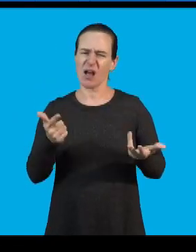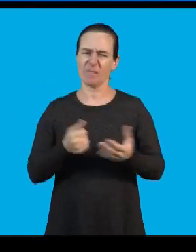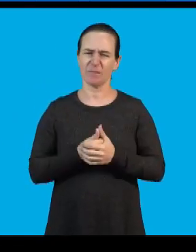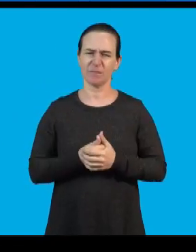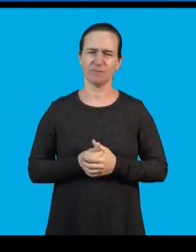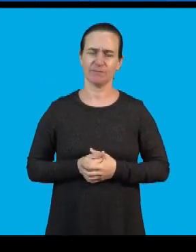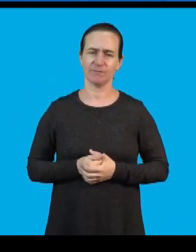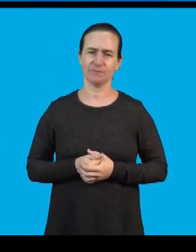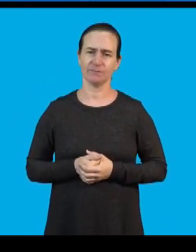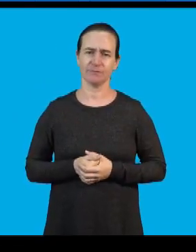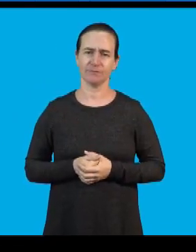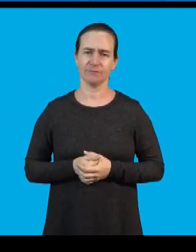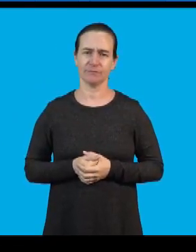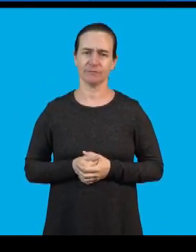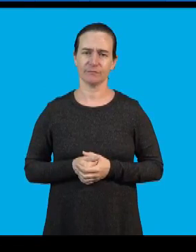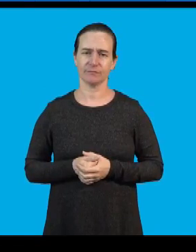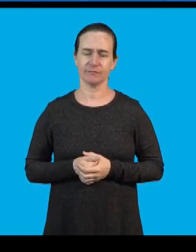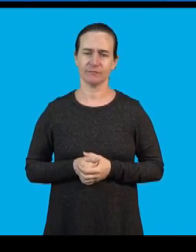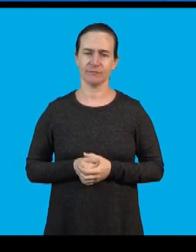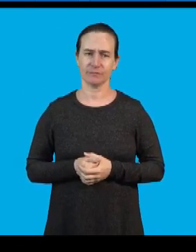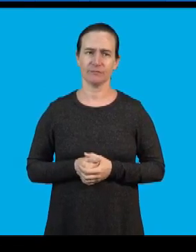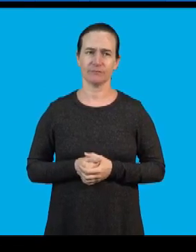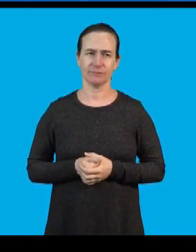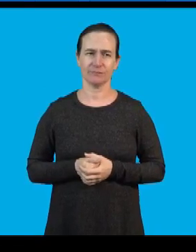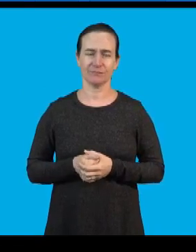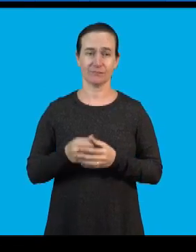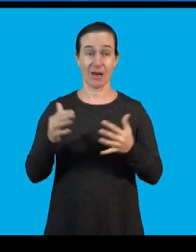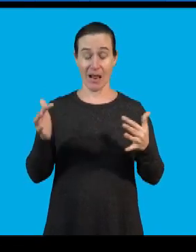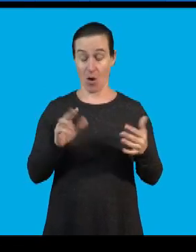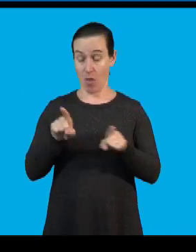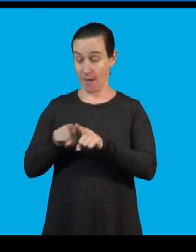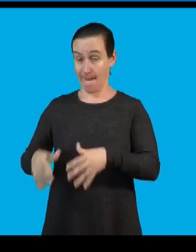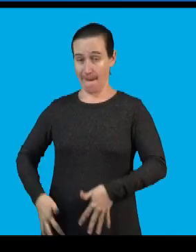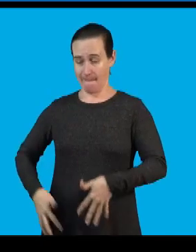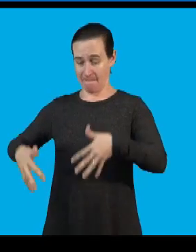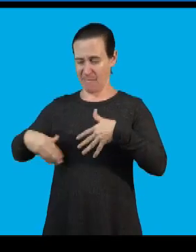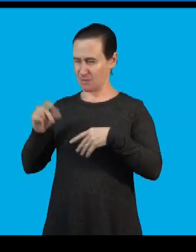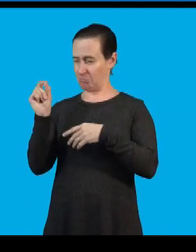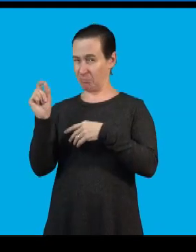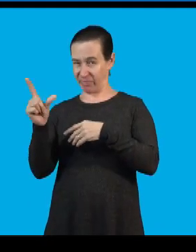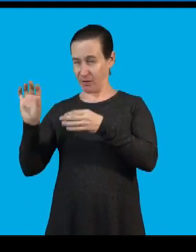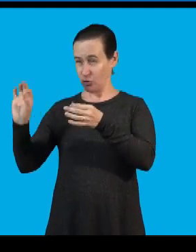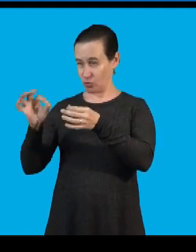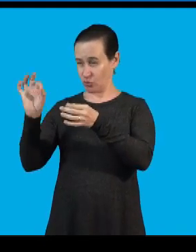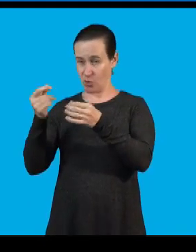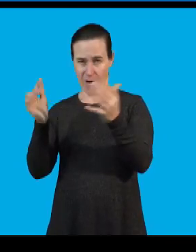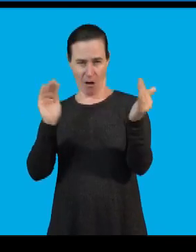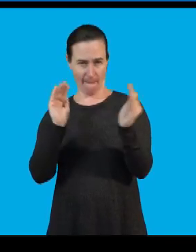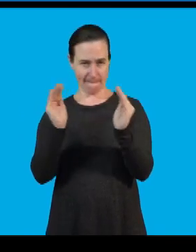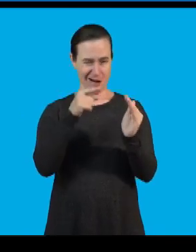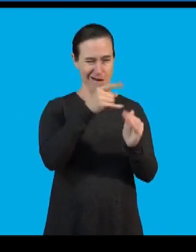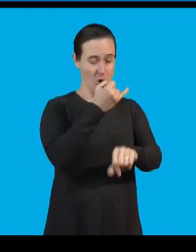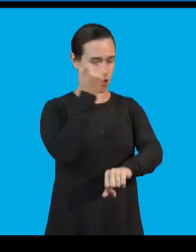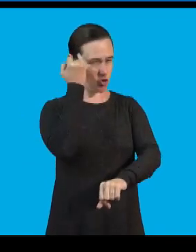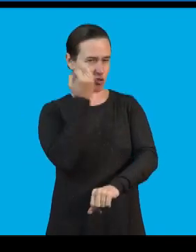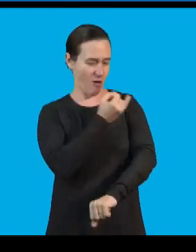is happening, okay? And remember we're looking at how the mended pair of pants is compared